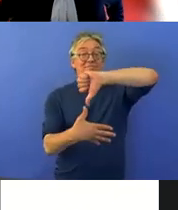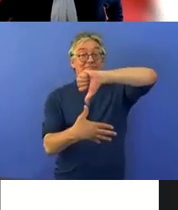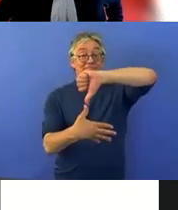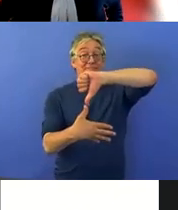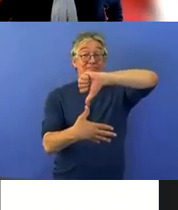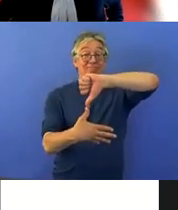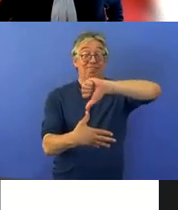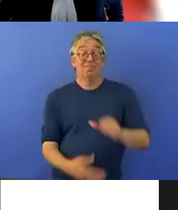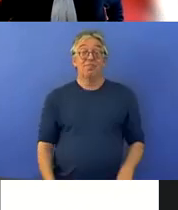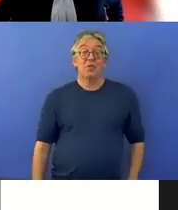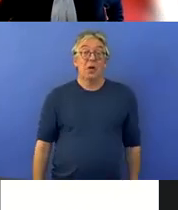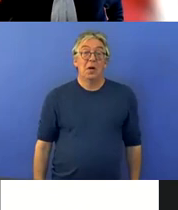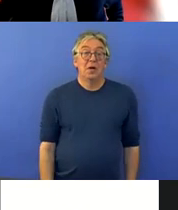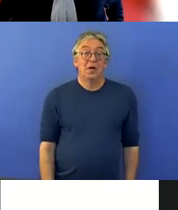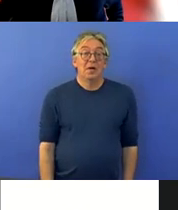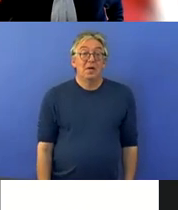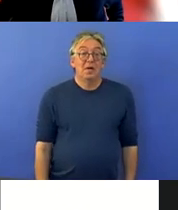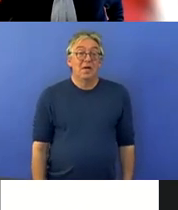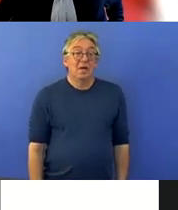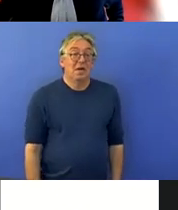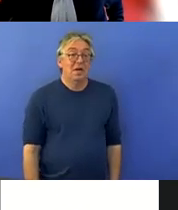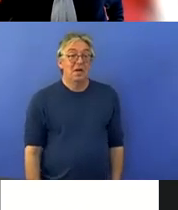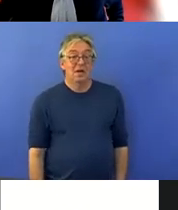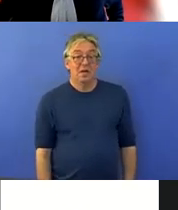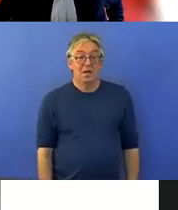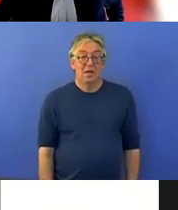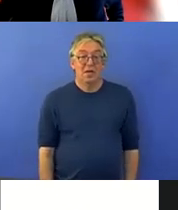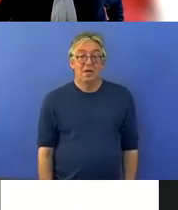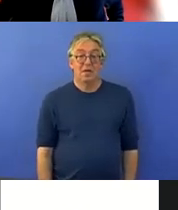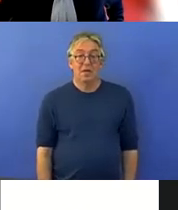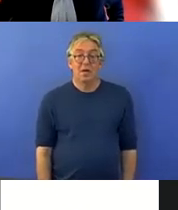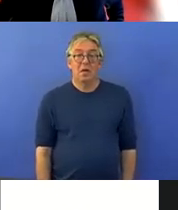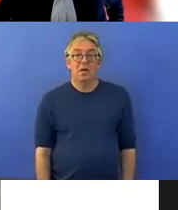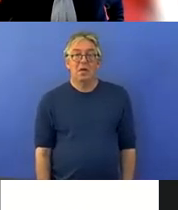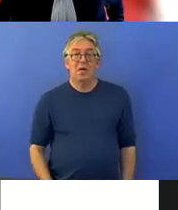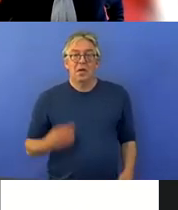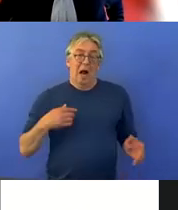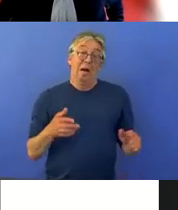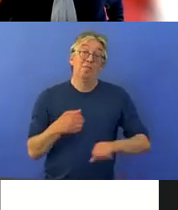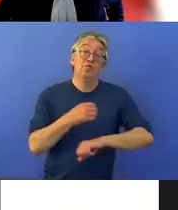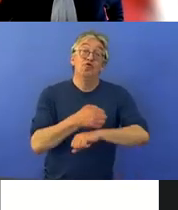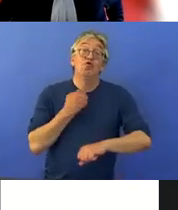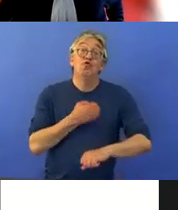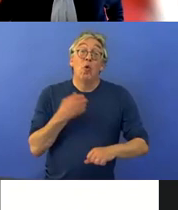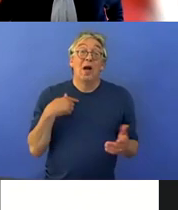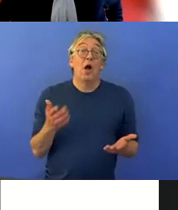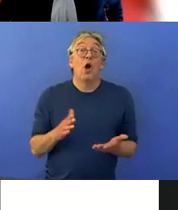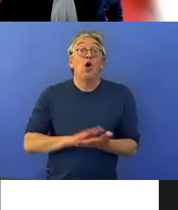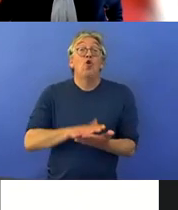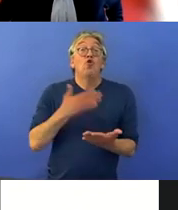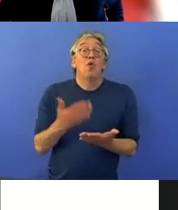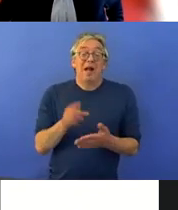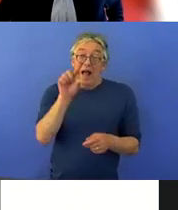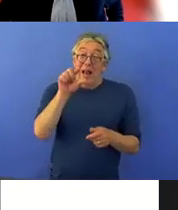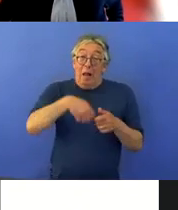Nadia, I know it takes a little bit longer, but in this case, I will be doing consecutive translation